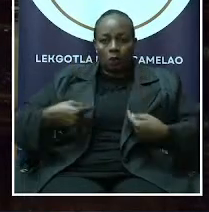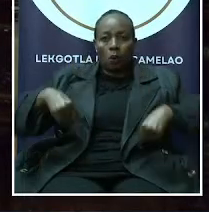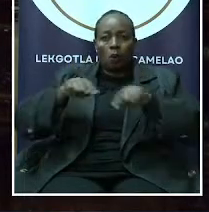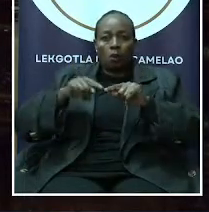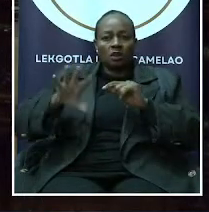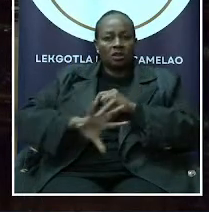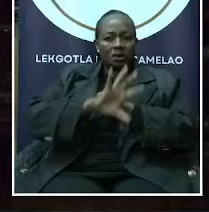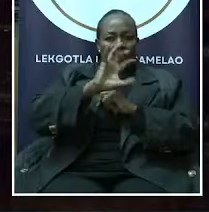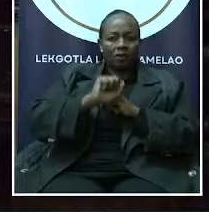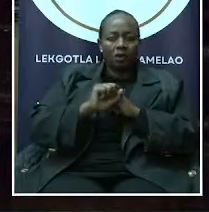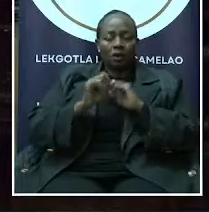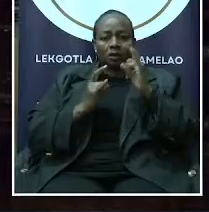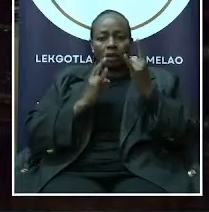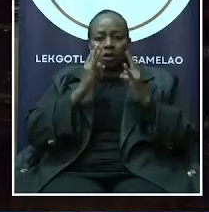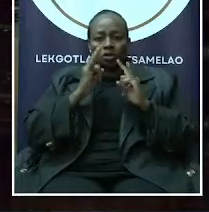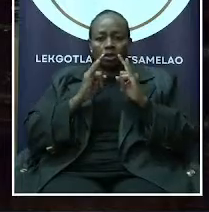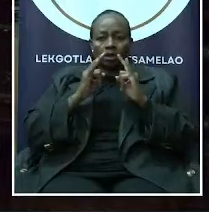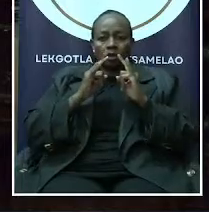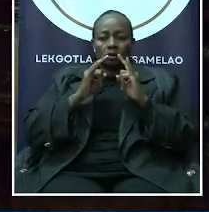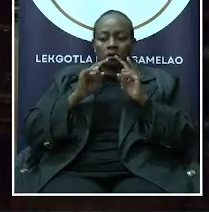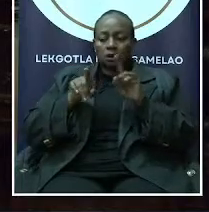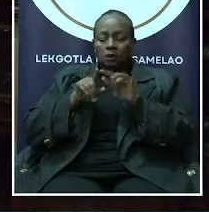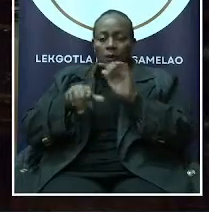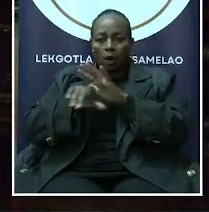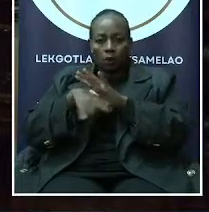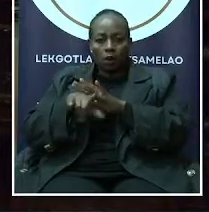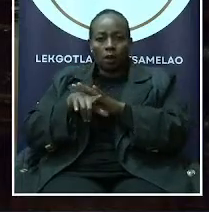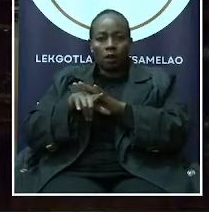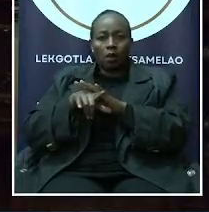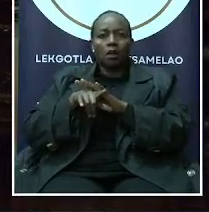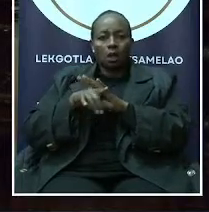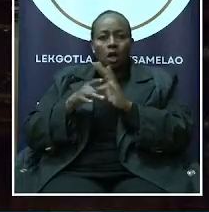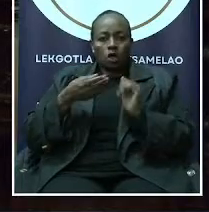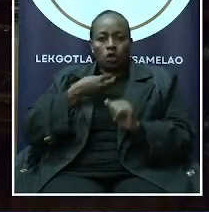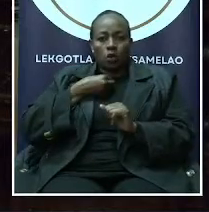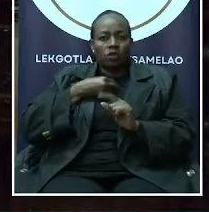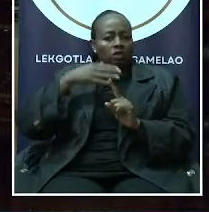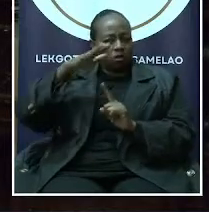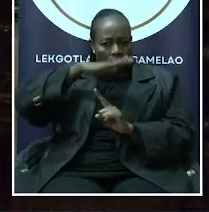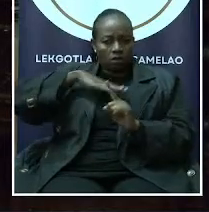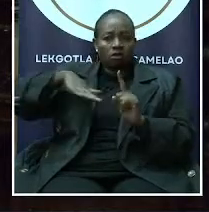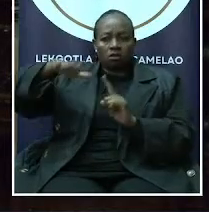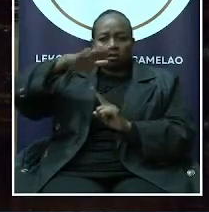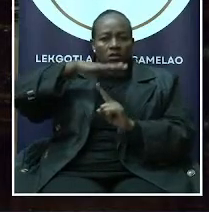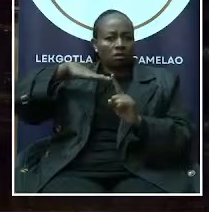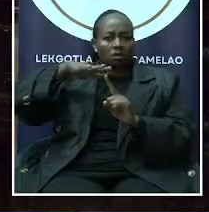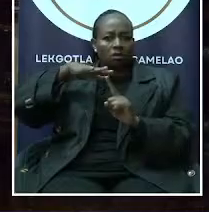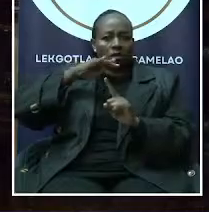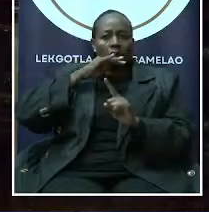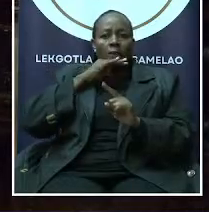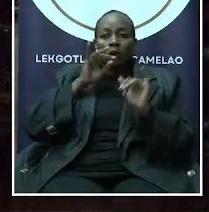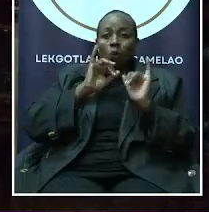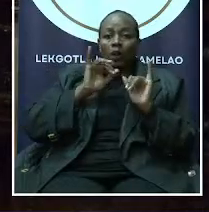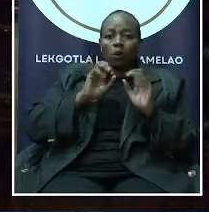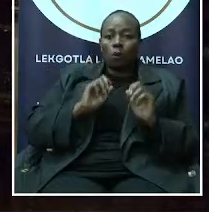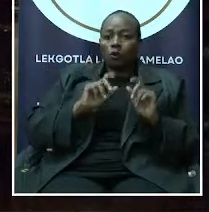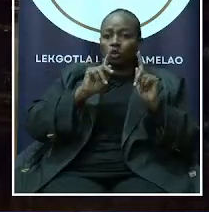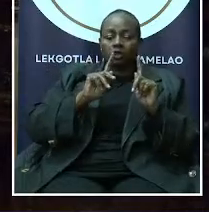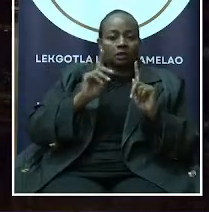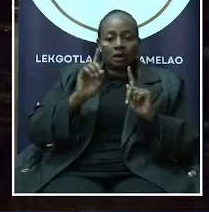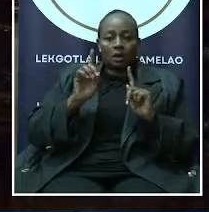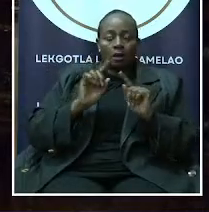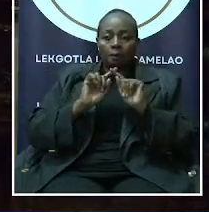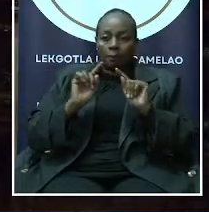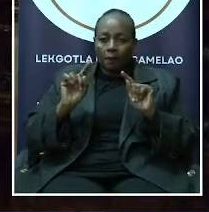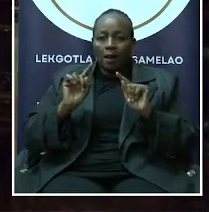in township, rural areas, and informal settlement. We are surrounded by youth who are not just waiting for opportunities,